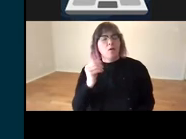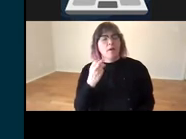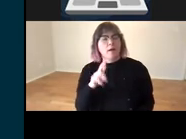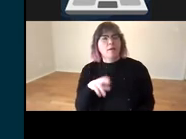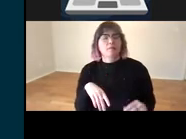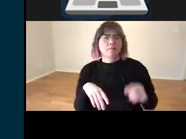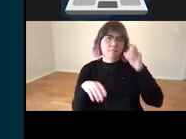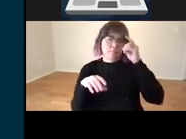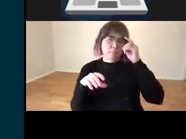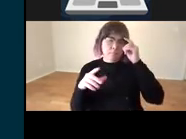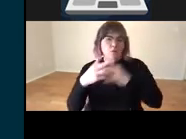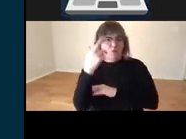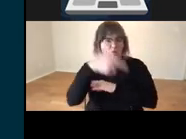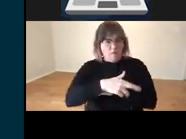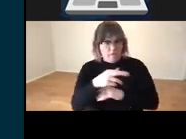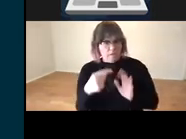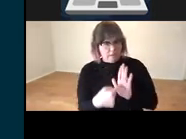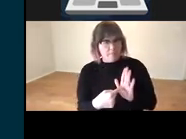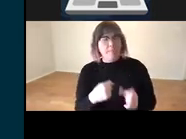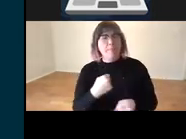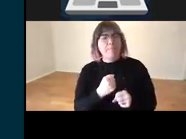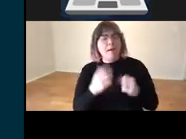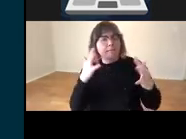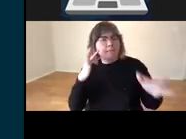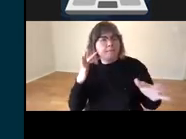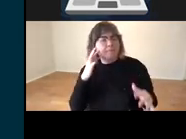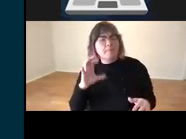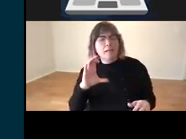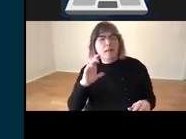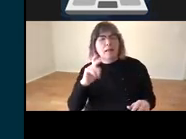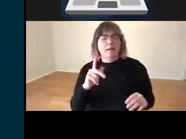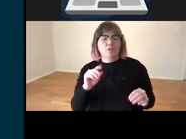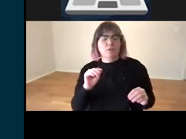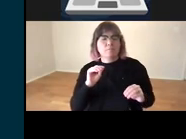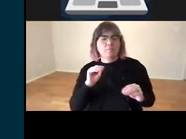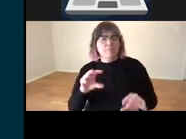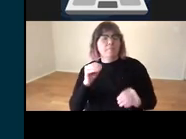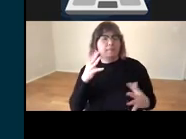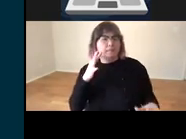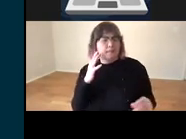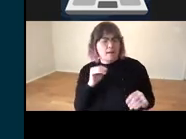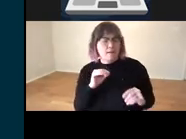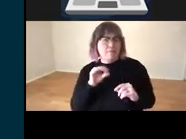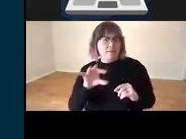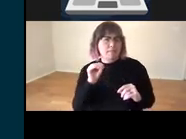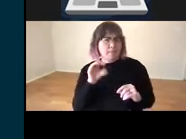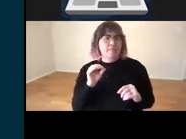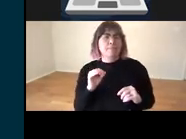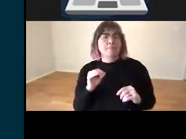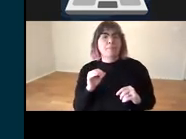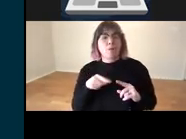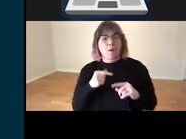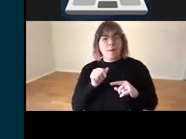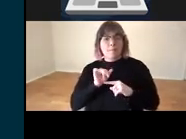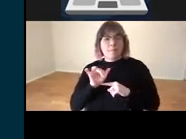odontocetes or dolphins, for example, they produce these echolocation clicks, these pulses of sound that are emitted out into the environment. And when they're emitted out